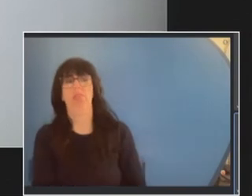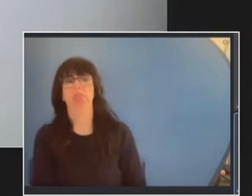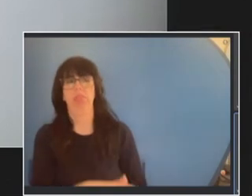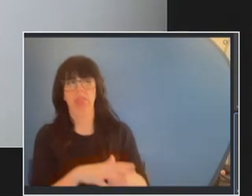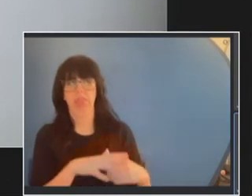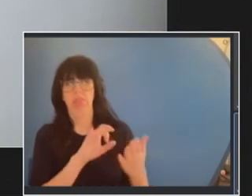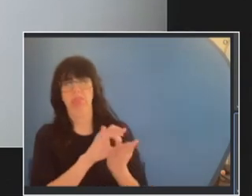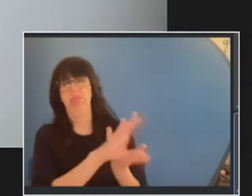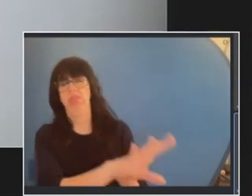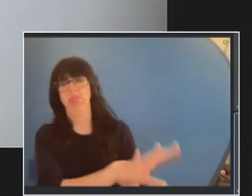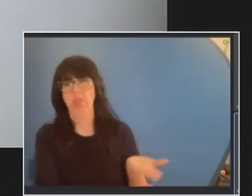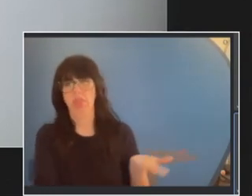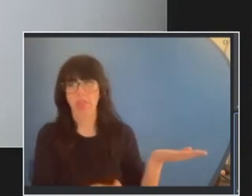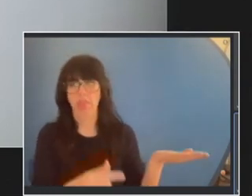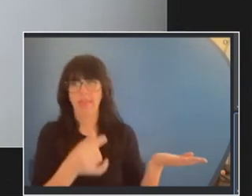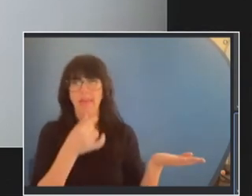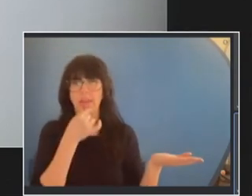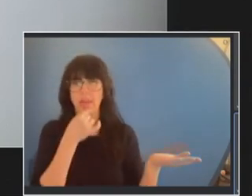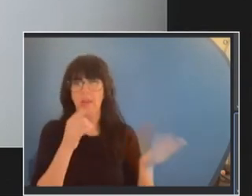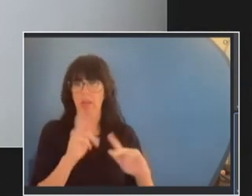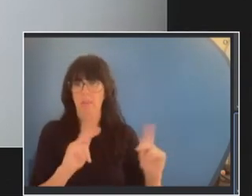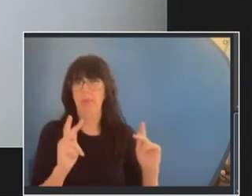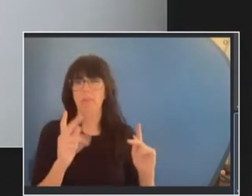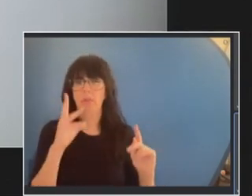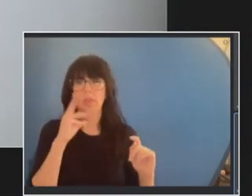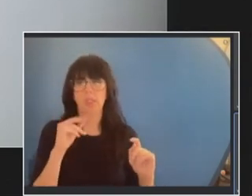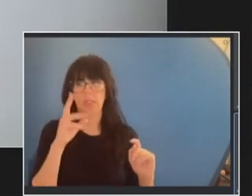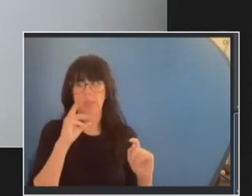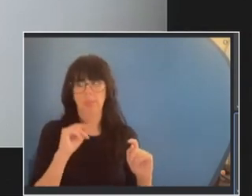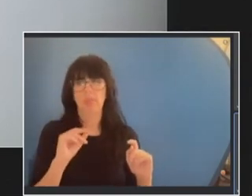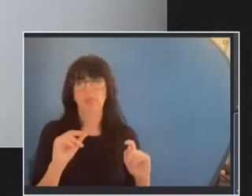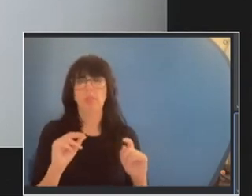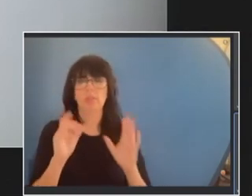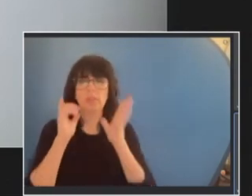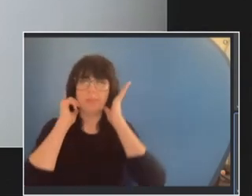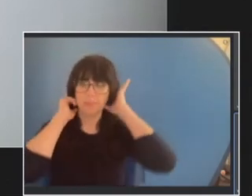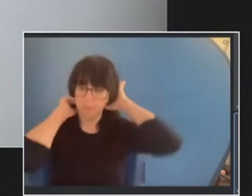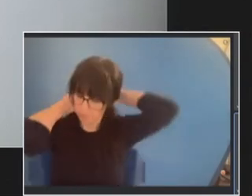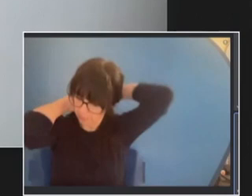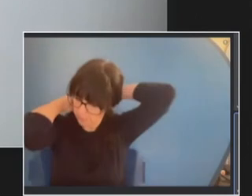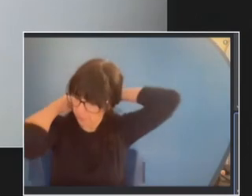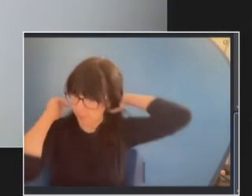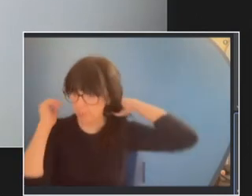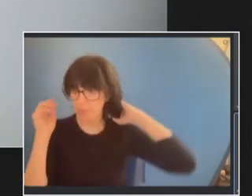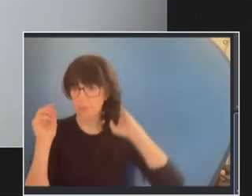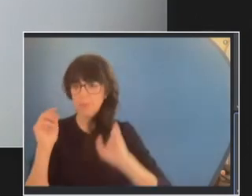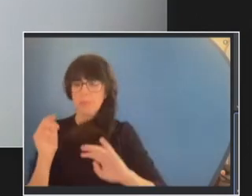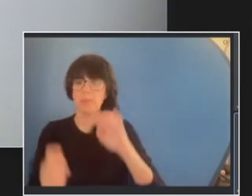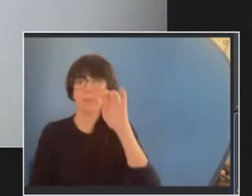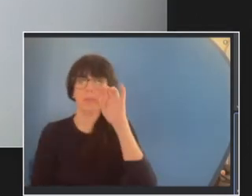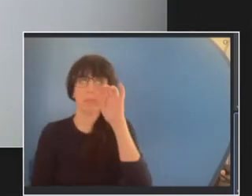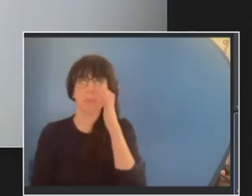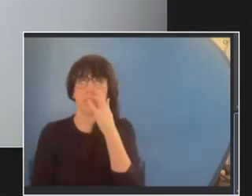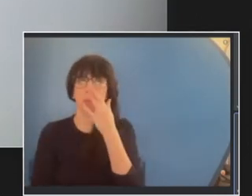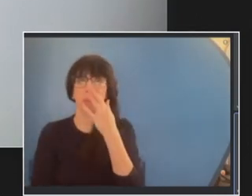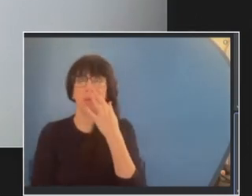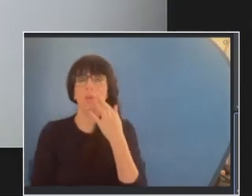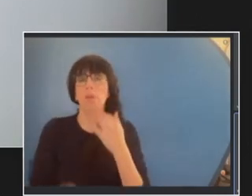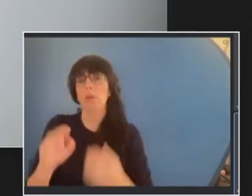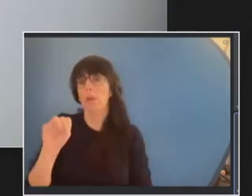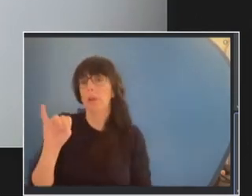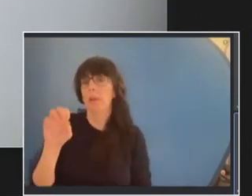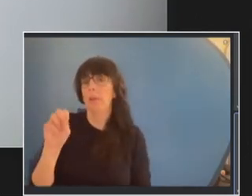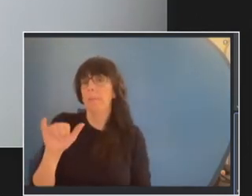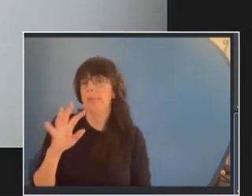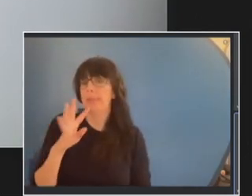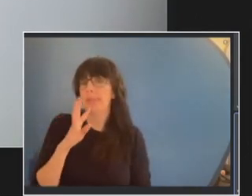out gay people had to endure at that time. Yeah. And as you pointed out, so Mr.